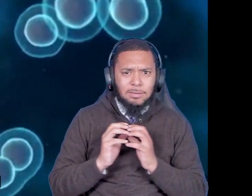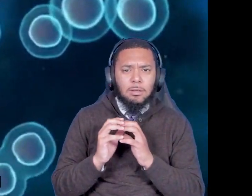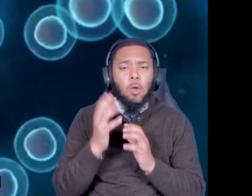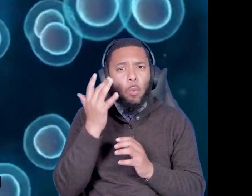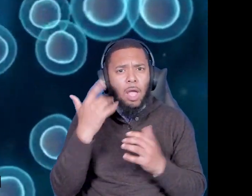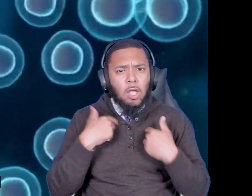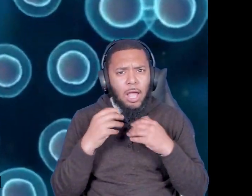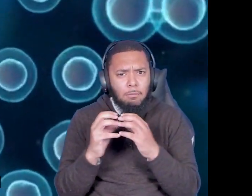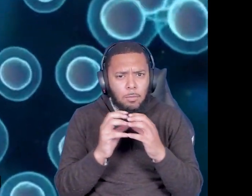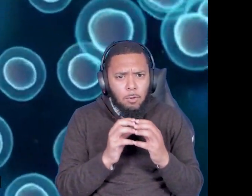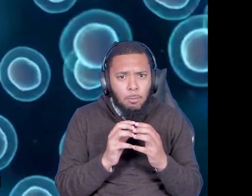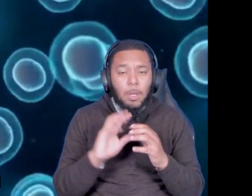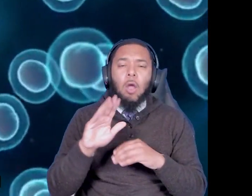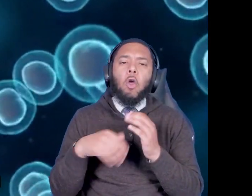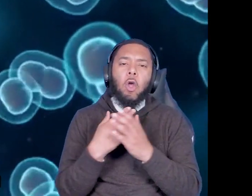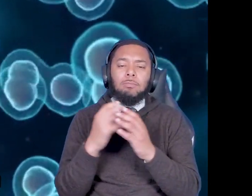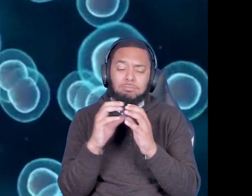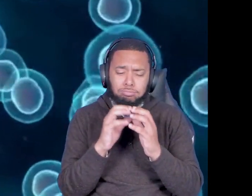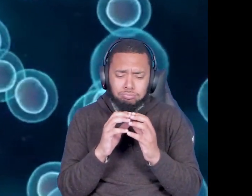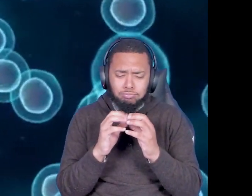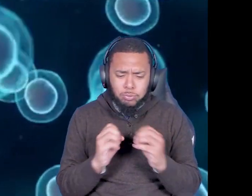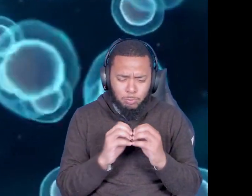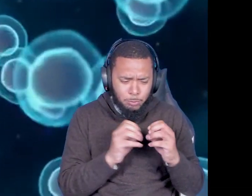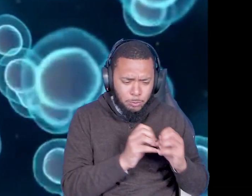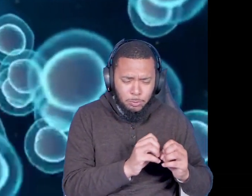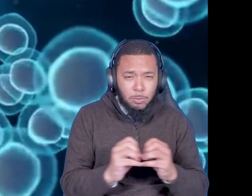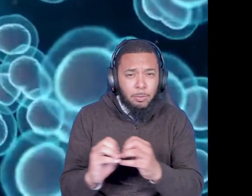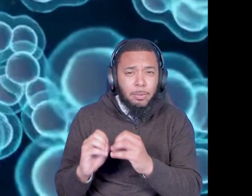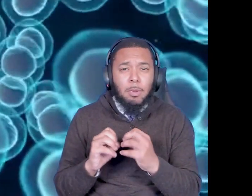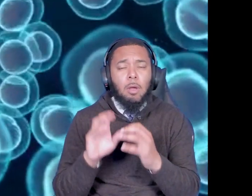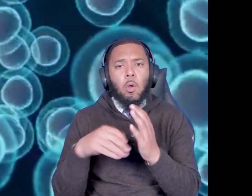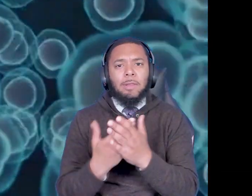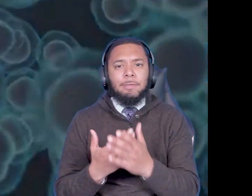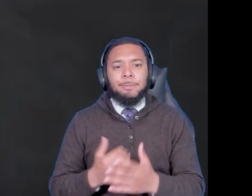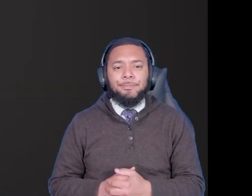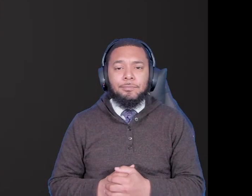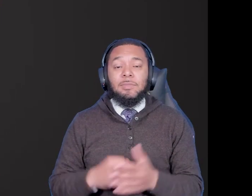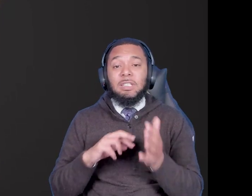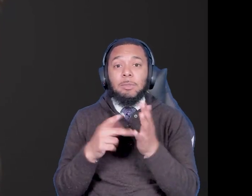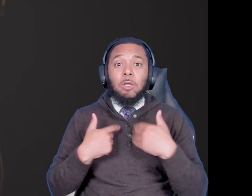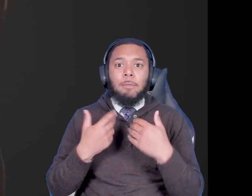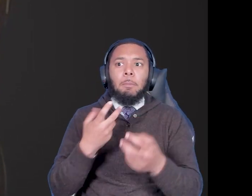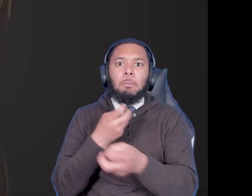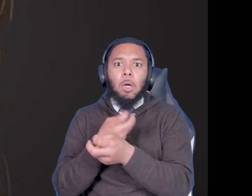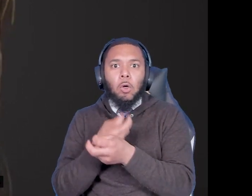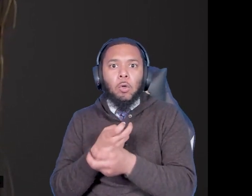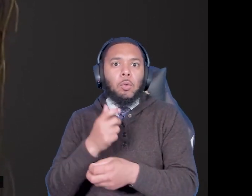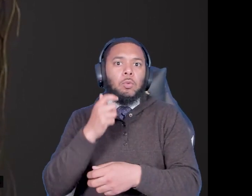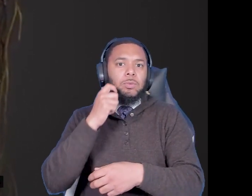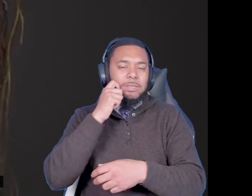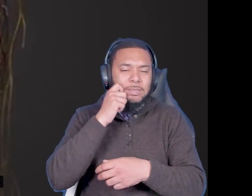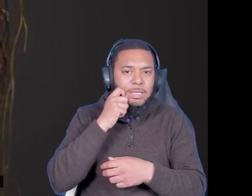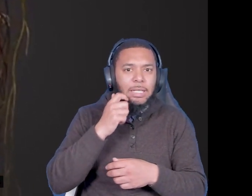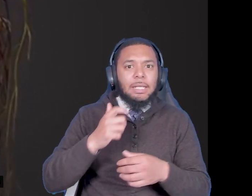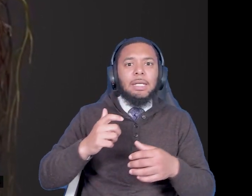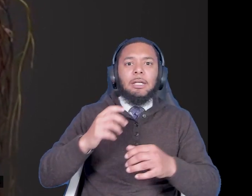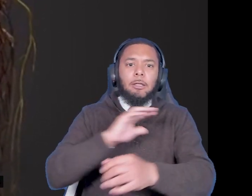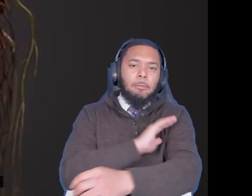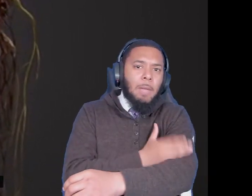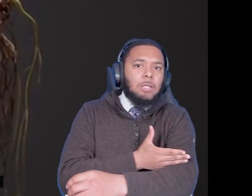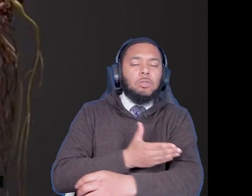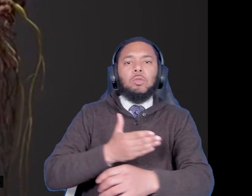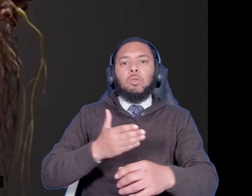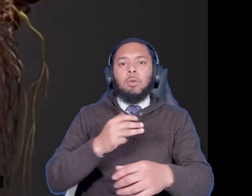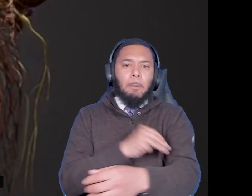of more cells is because those cells have undergone mitosis. So you have more bone cells and more skin cells wrapped around them and more muscle cells and everything